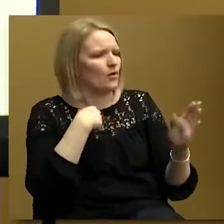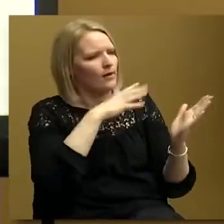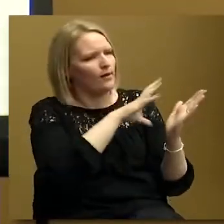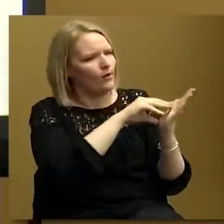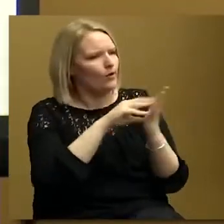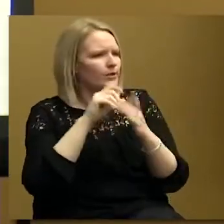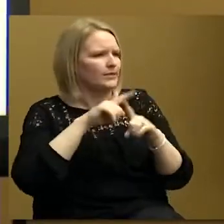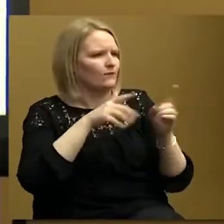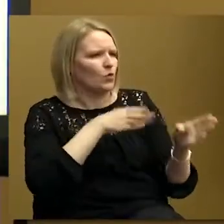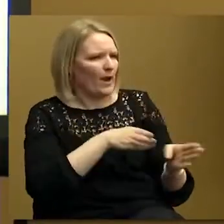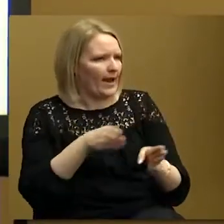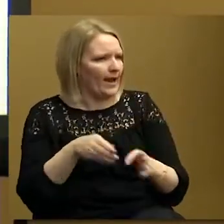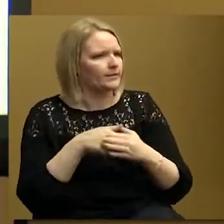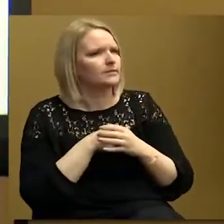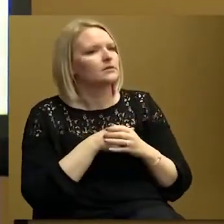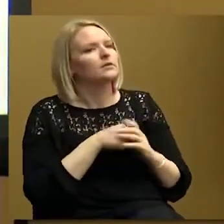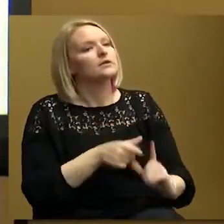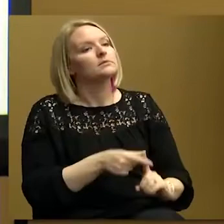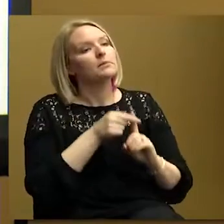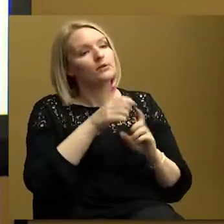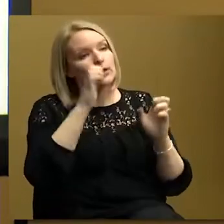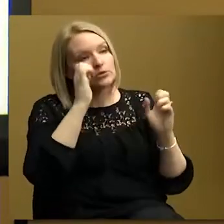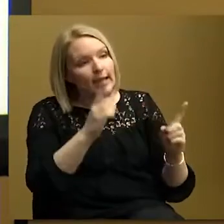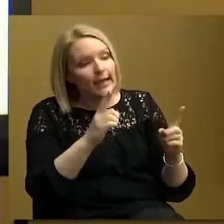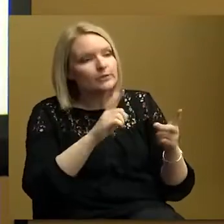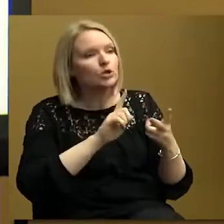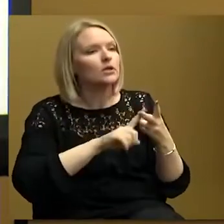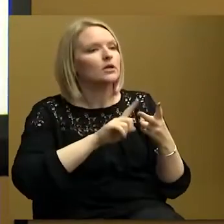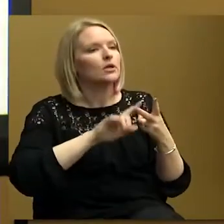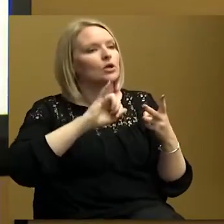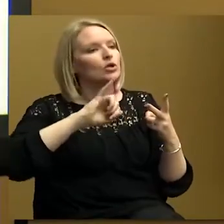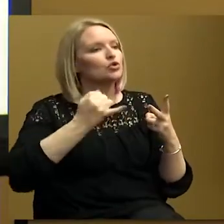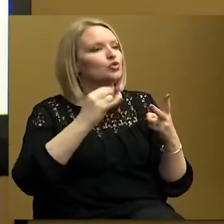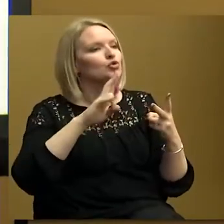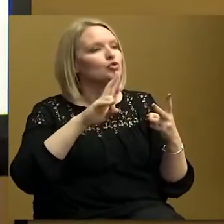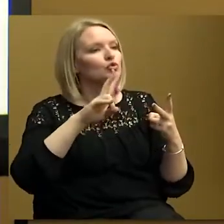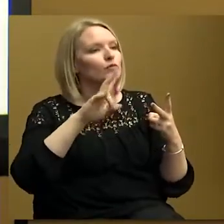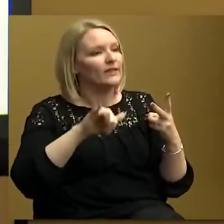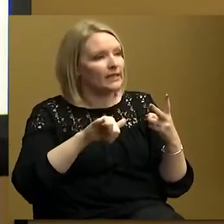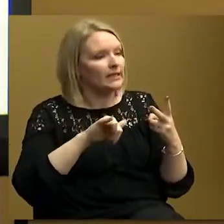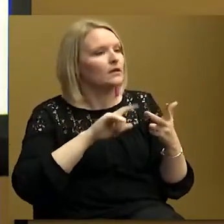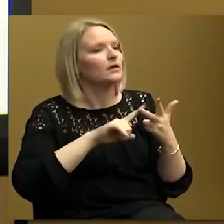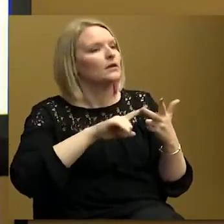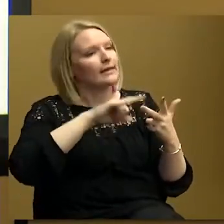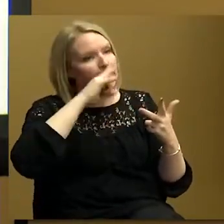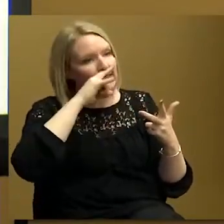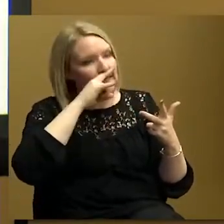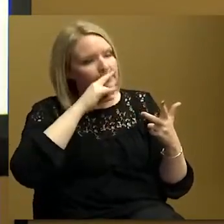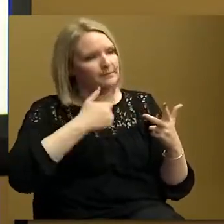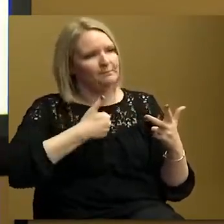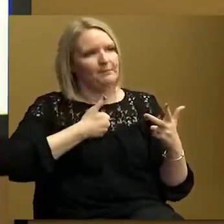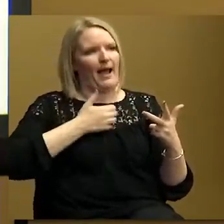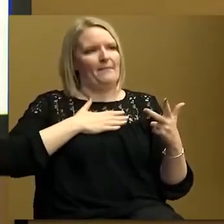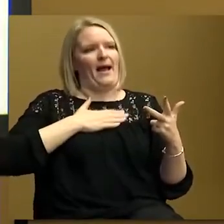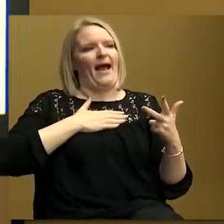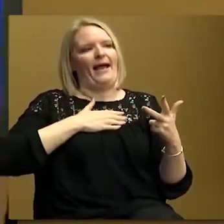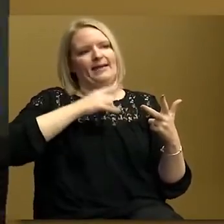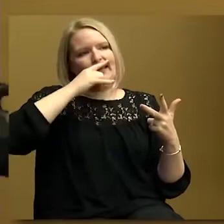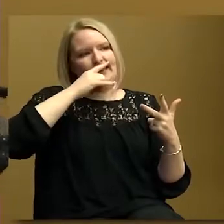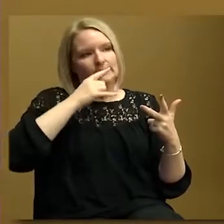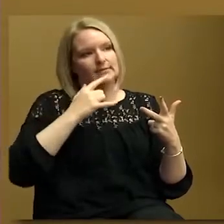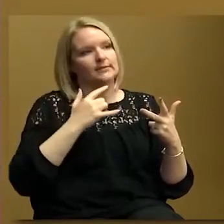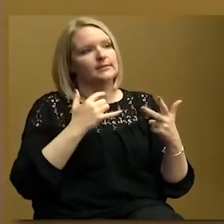of different ways, from special ed, from juvies, from kids, my own personal, and